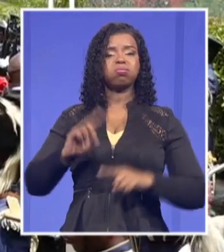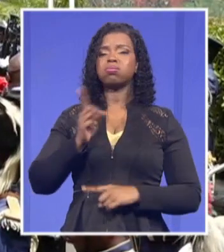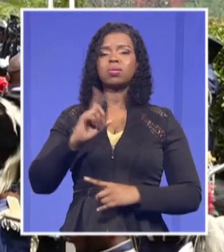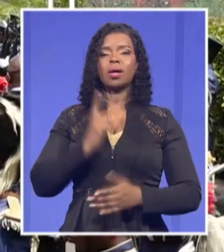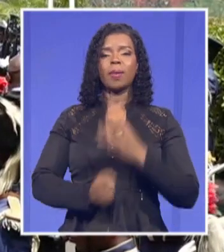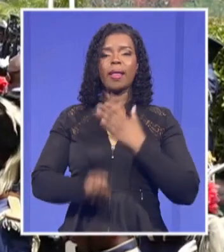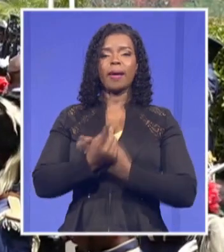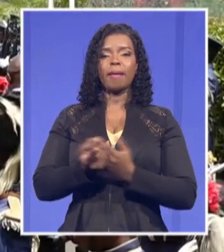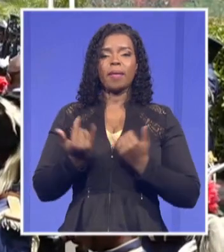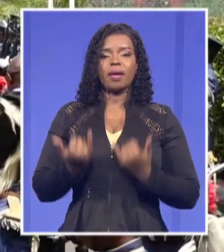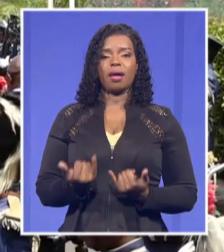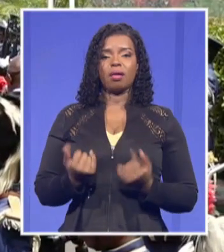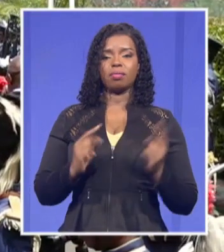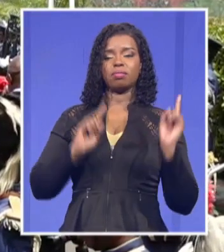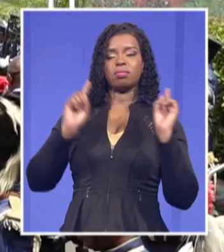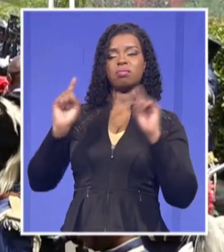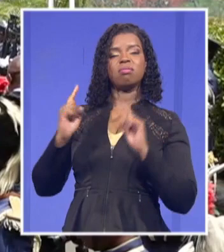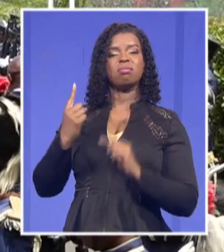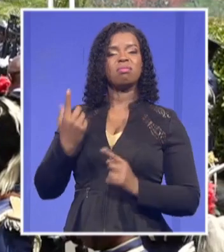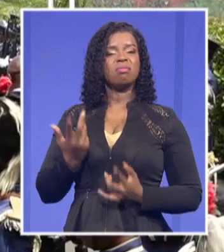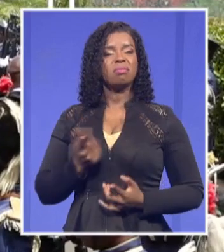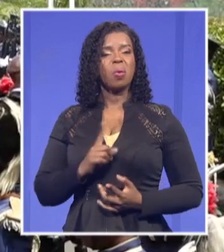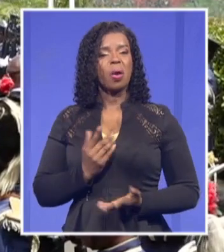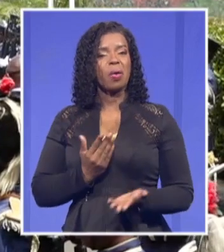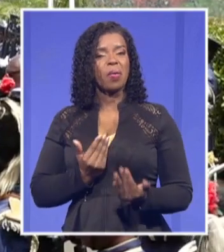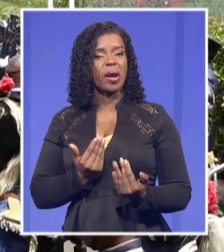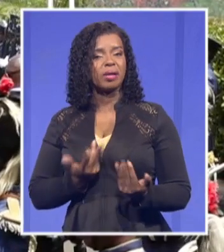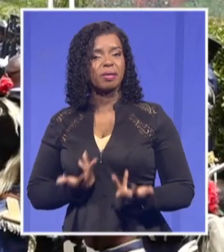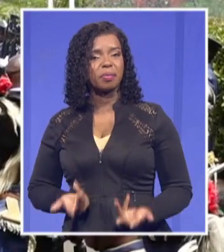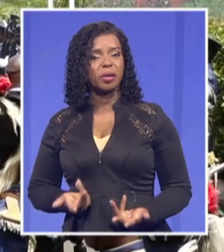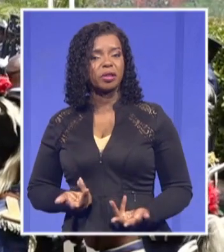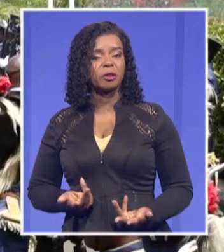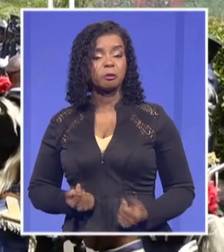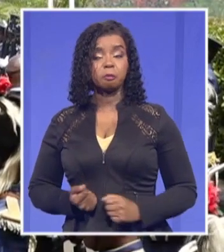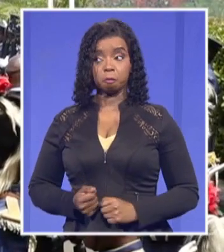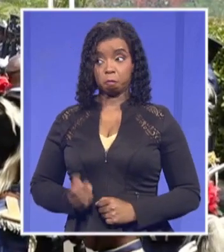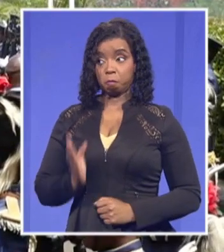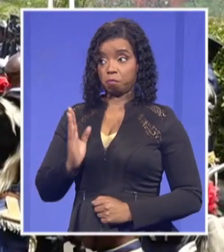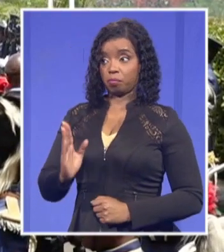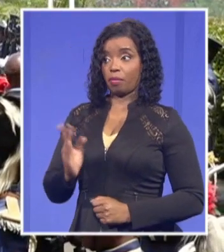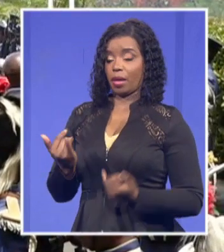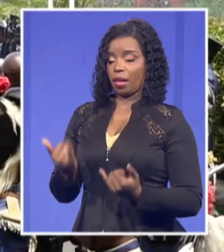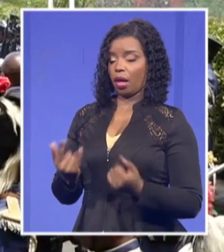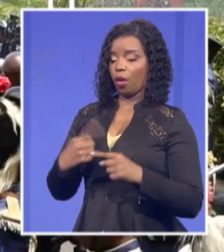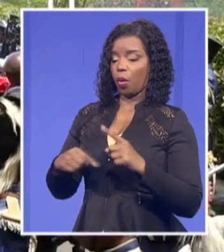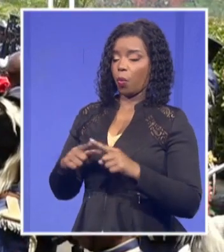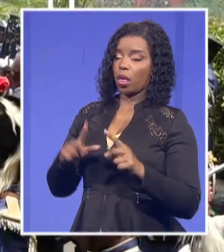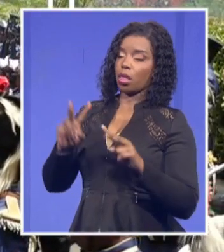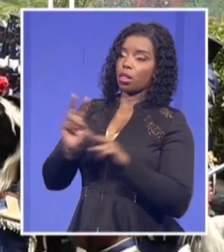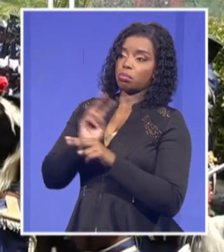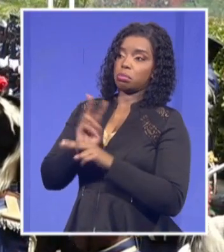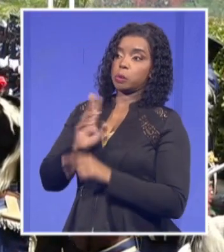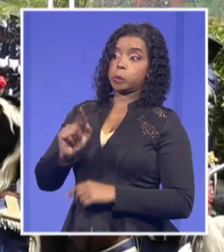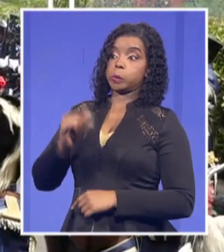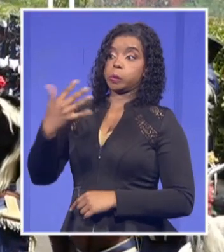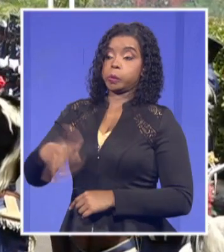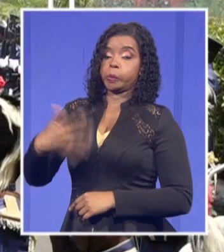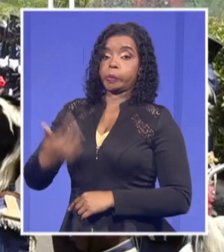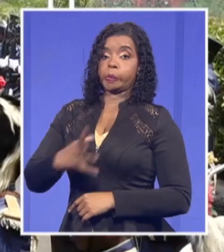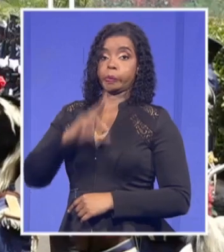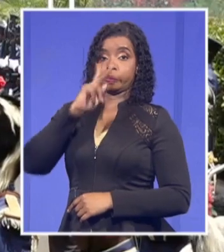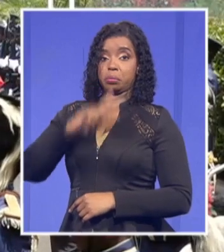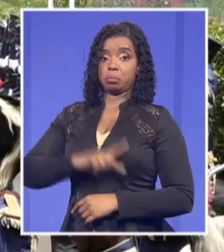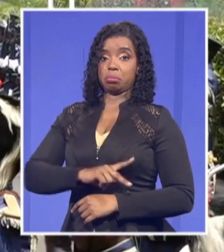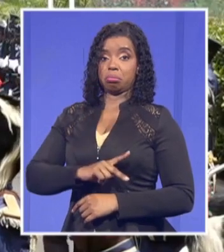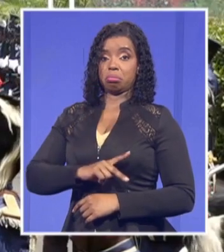Sophie, how can we speak to the visuals we're seeing at this moment, looking very presidential? Well, it's a